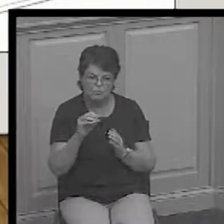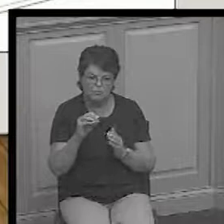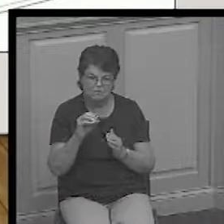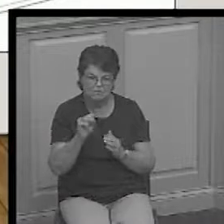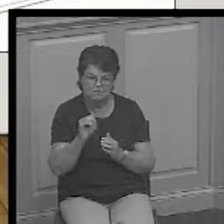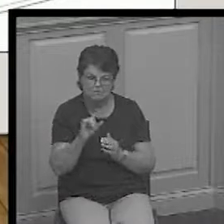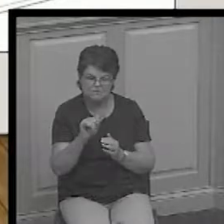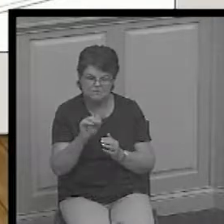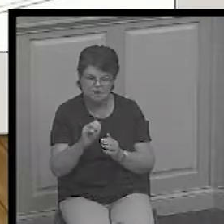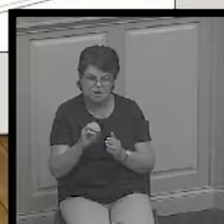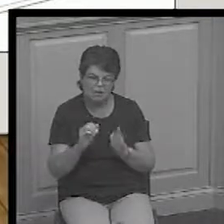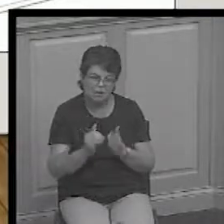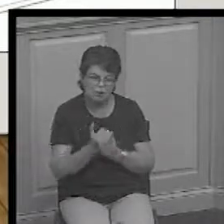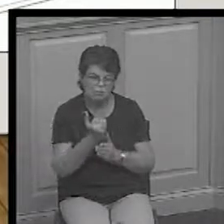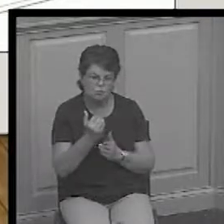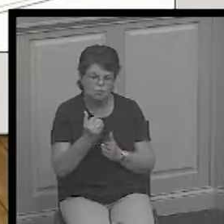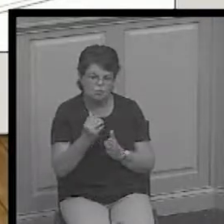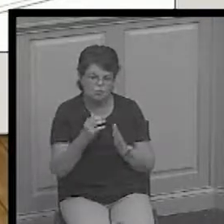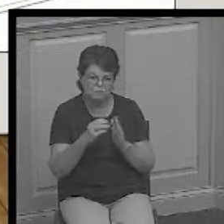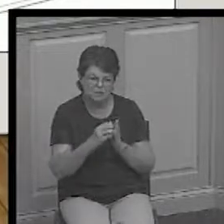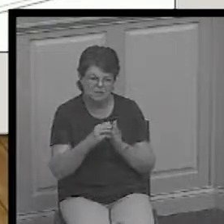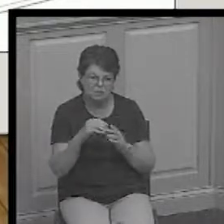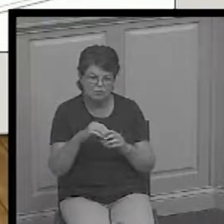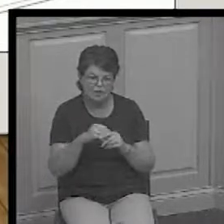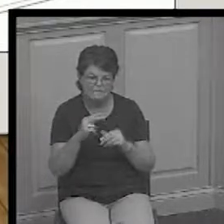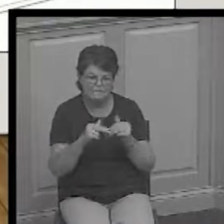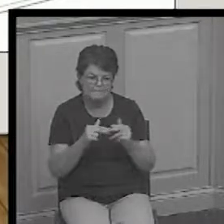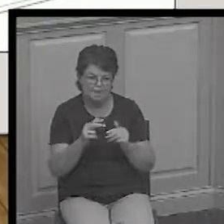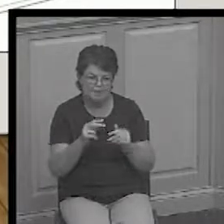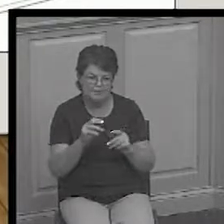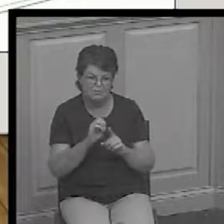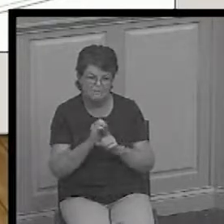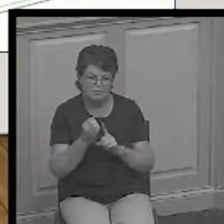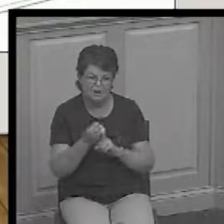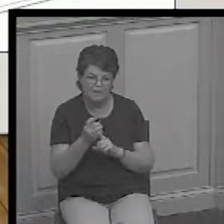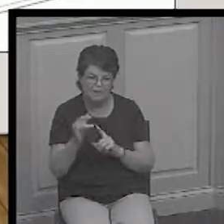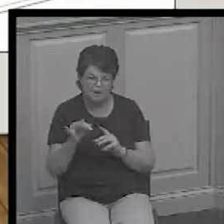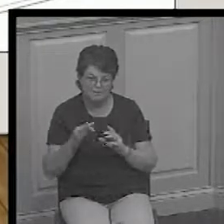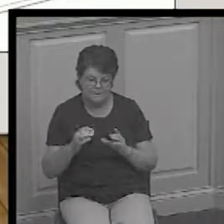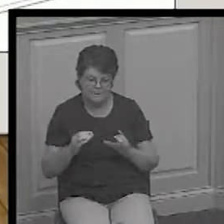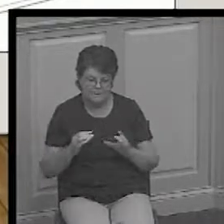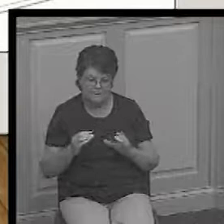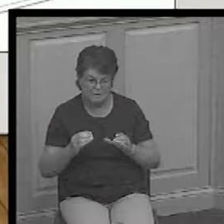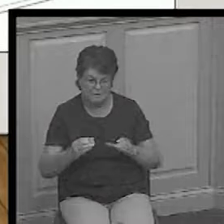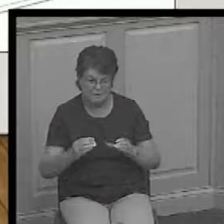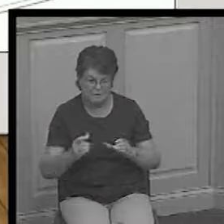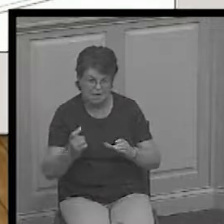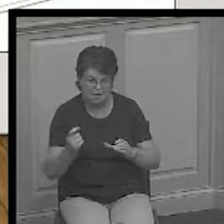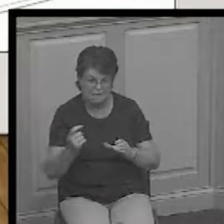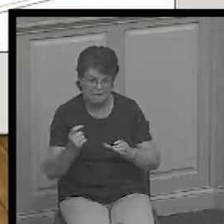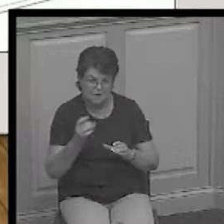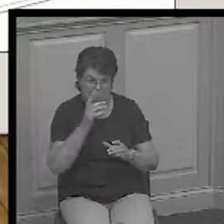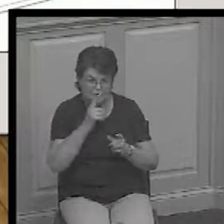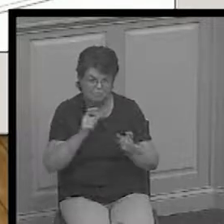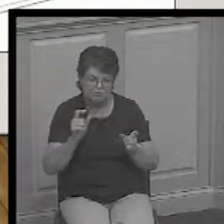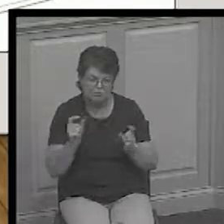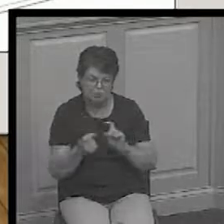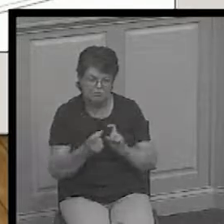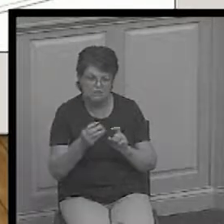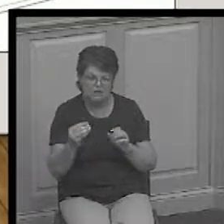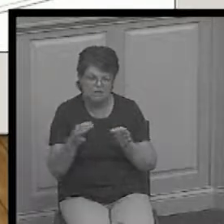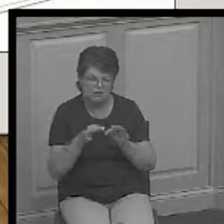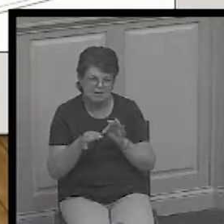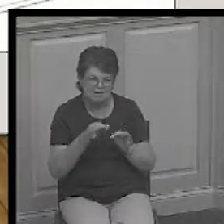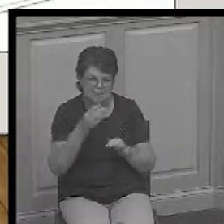environment. And I put a little graphic there to show just a little bit of moving a house forward really changes the feel of the neighborhood, and it sort of